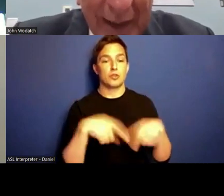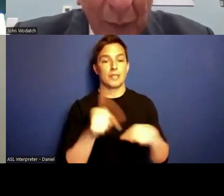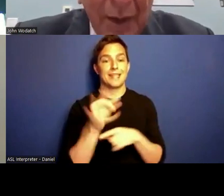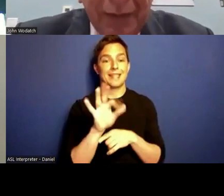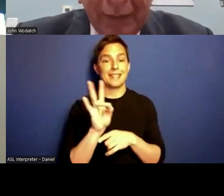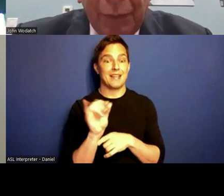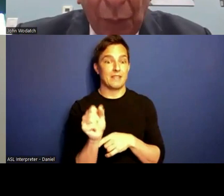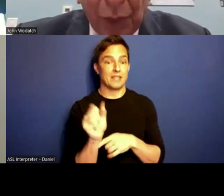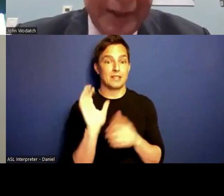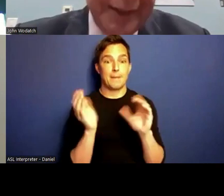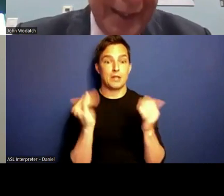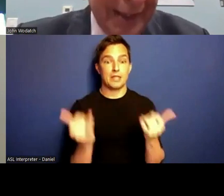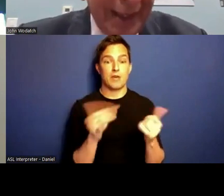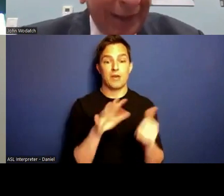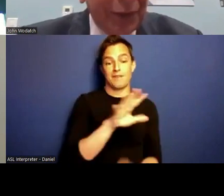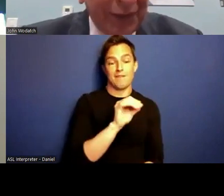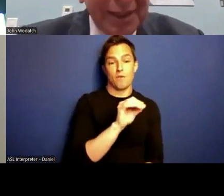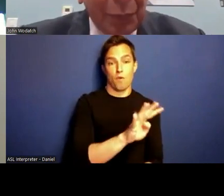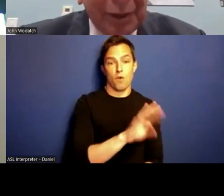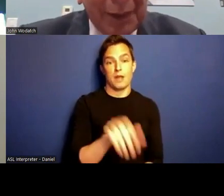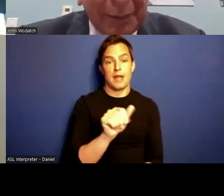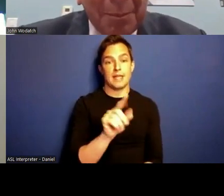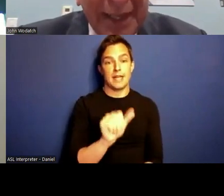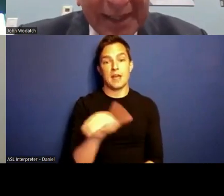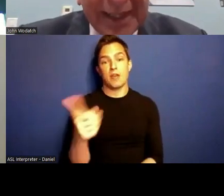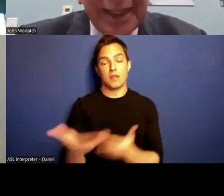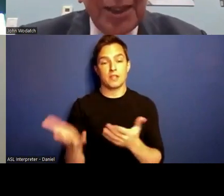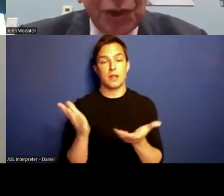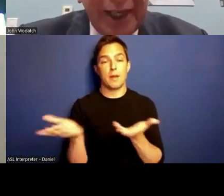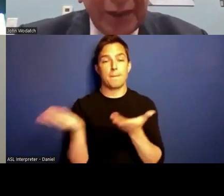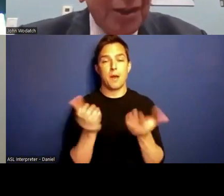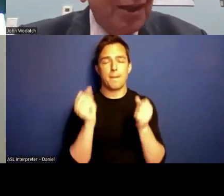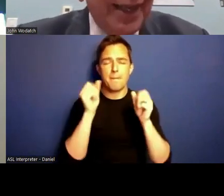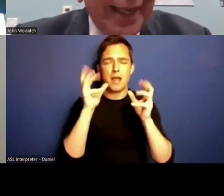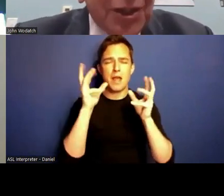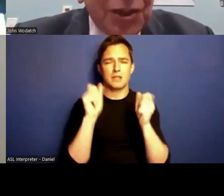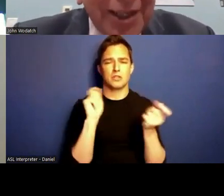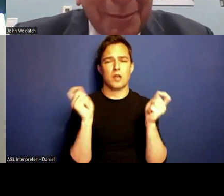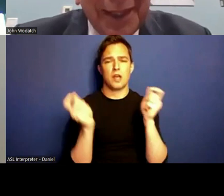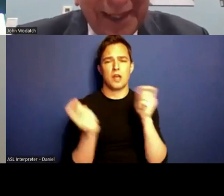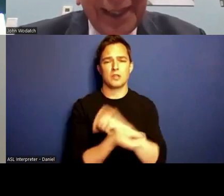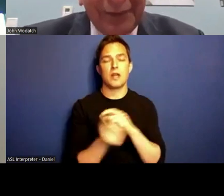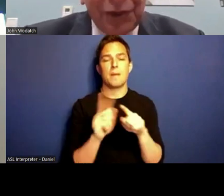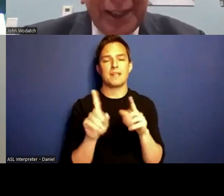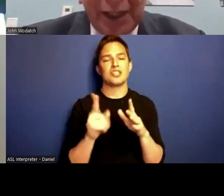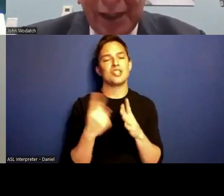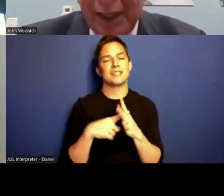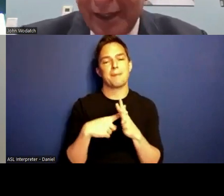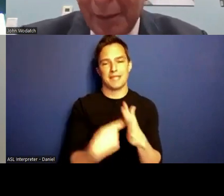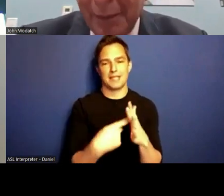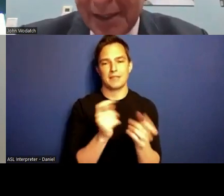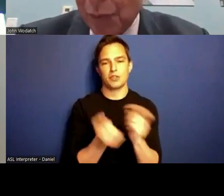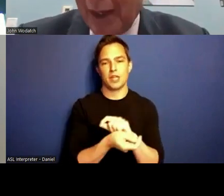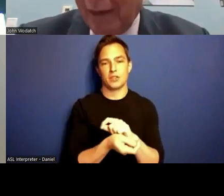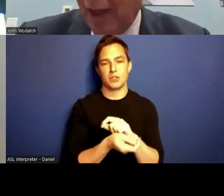it is now, 504 and the ADA and other things have brought about an amazing change. It's just the beginning of change. And I